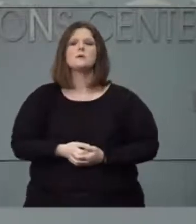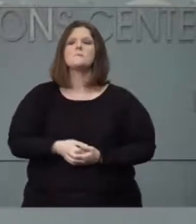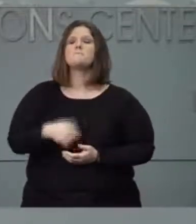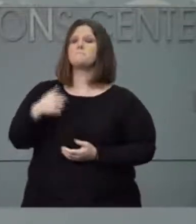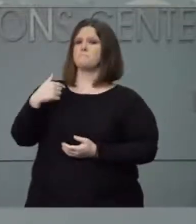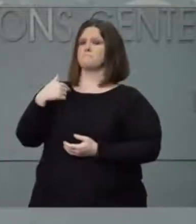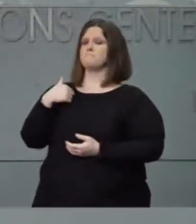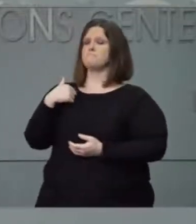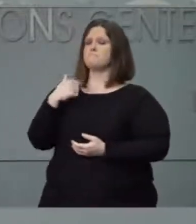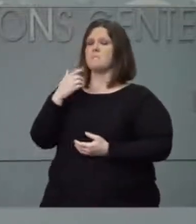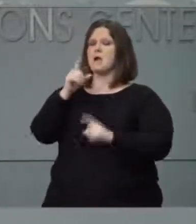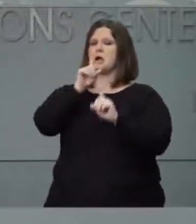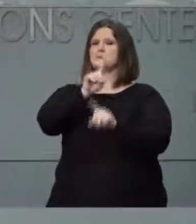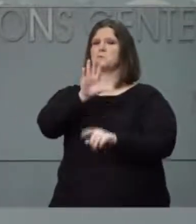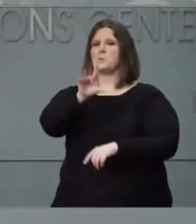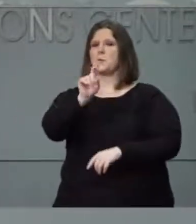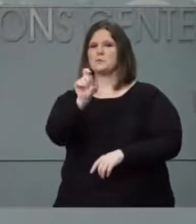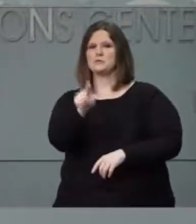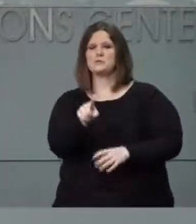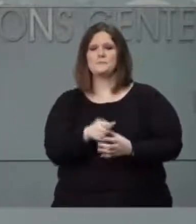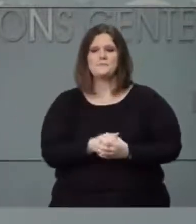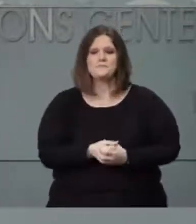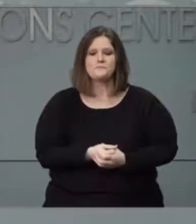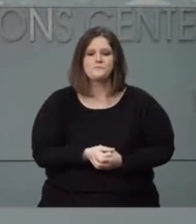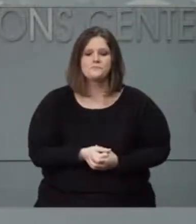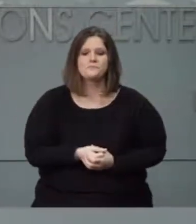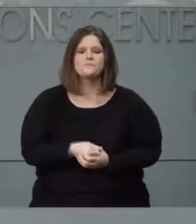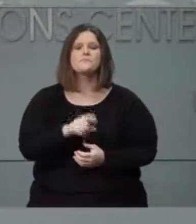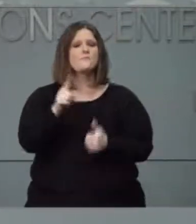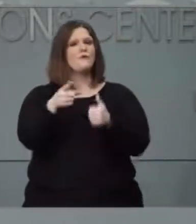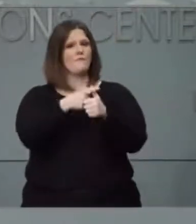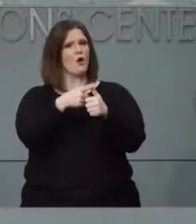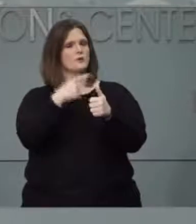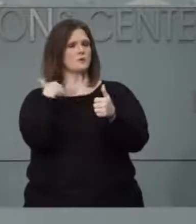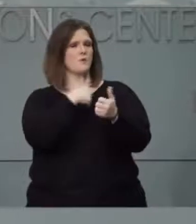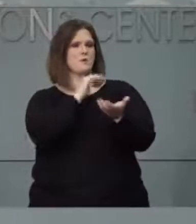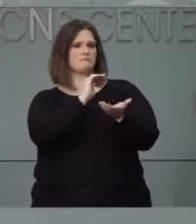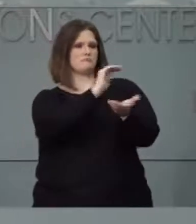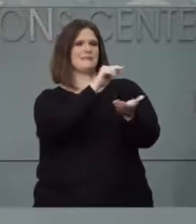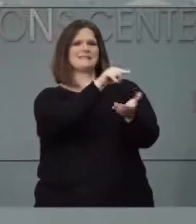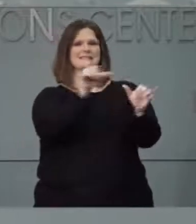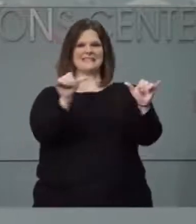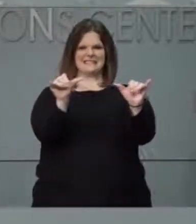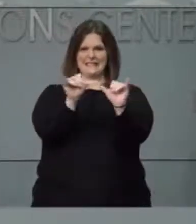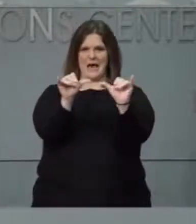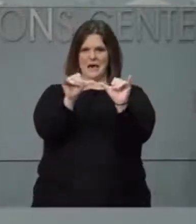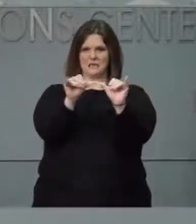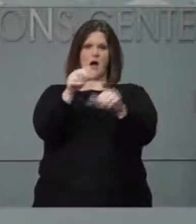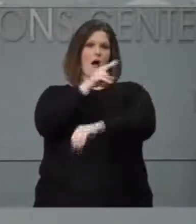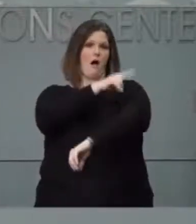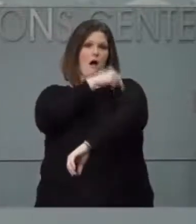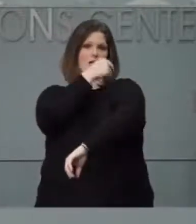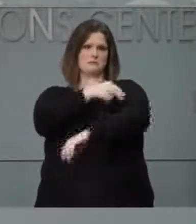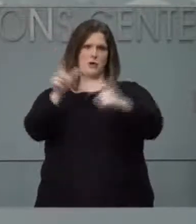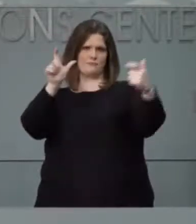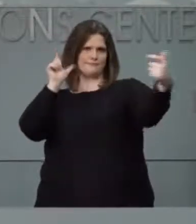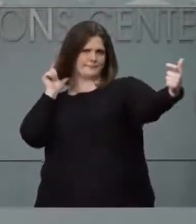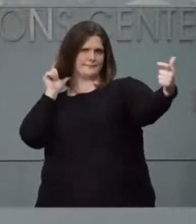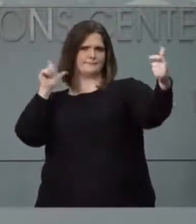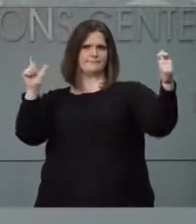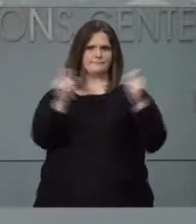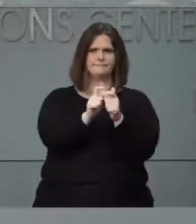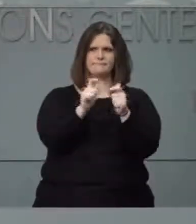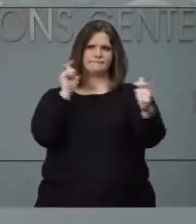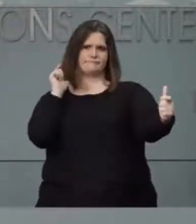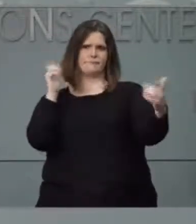will do a distribution to our hospitals based on their hospital size. And the way